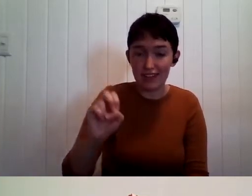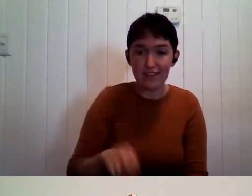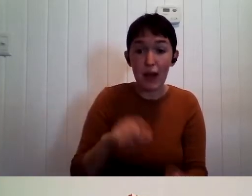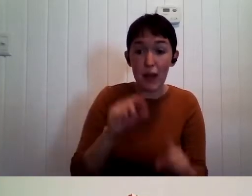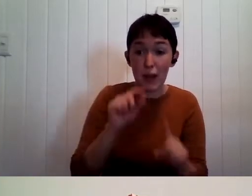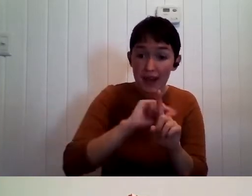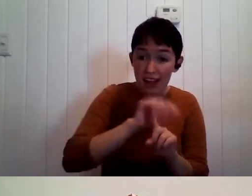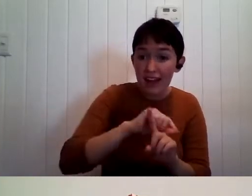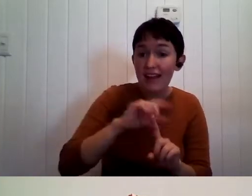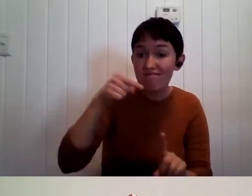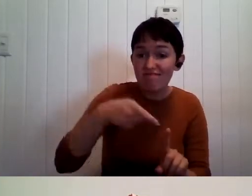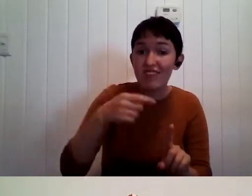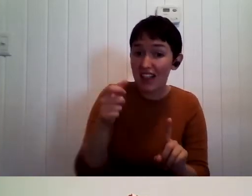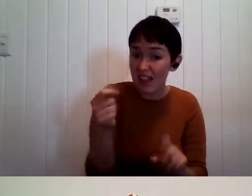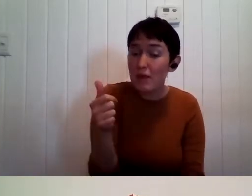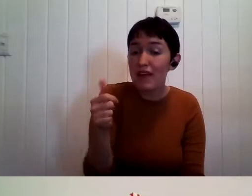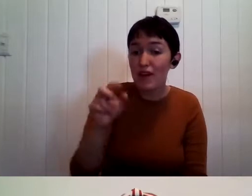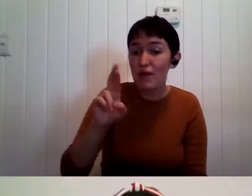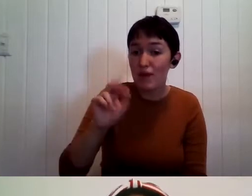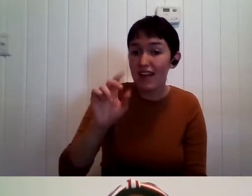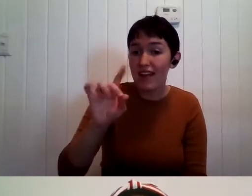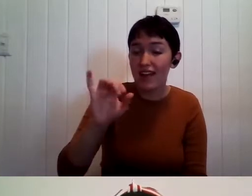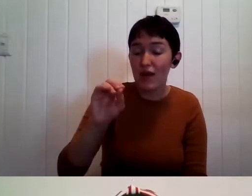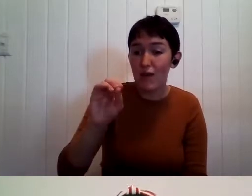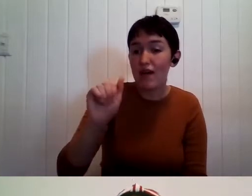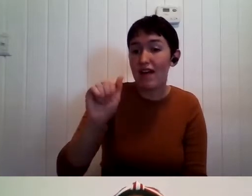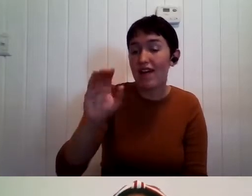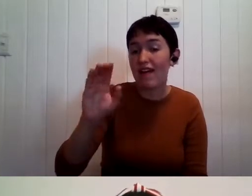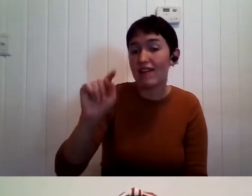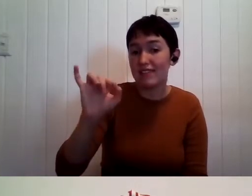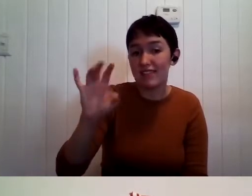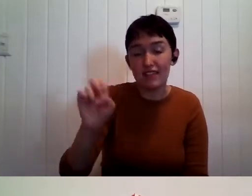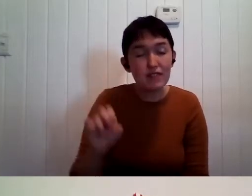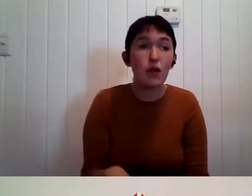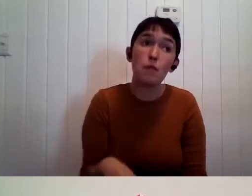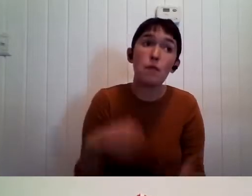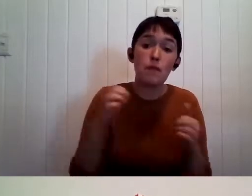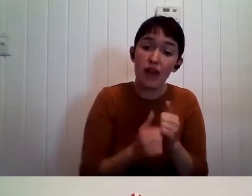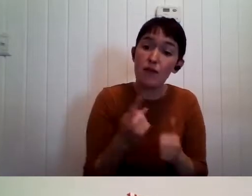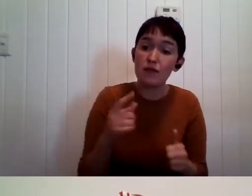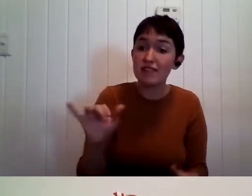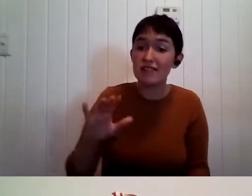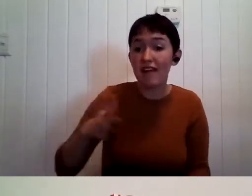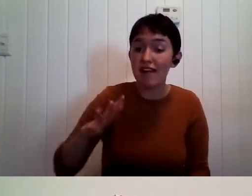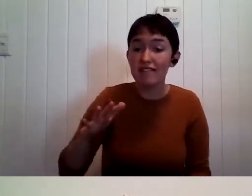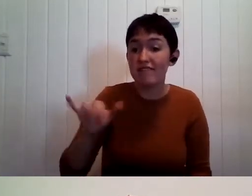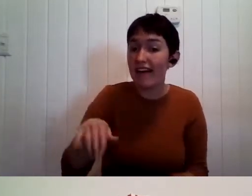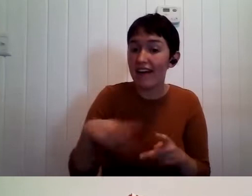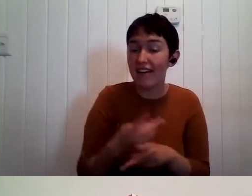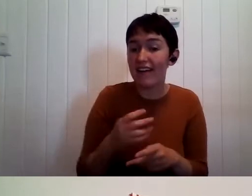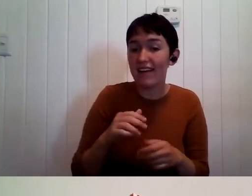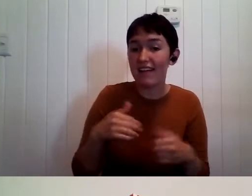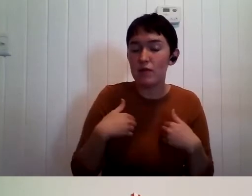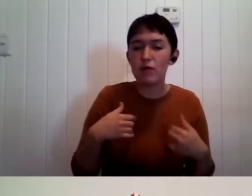sense, we're all radioactive animals, but not like Chernobyl radioactive. For those of you who don't know, Chernobyl was